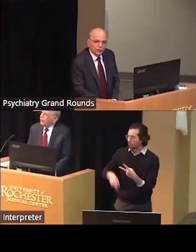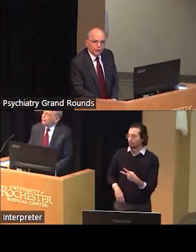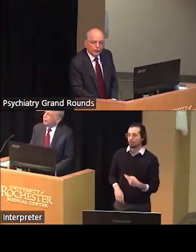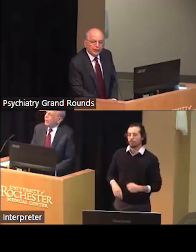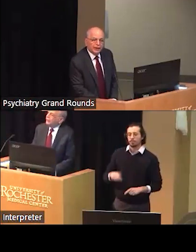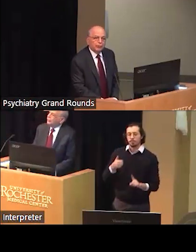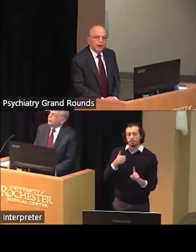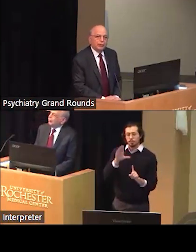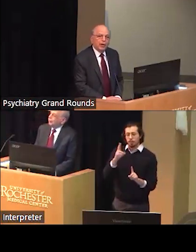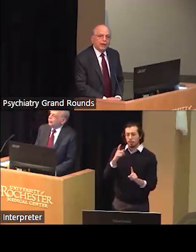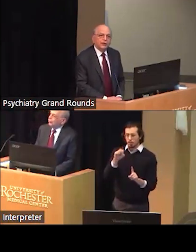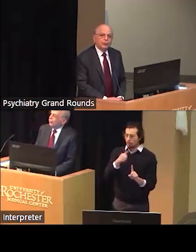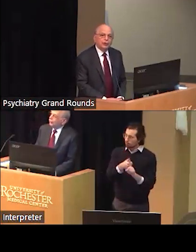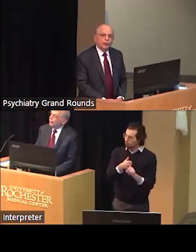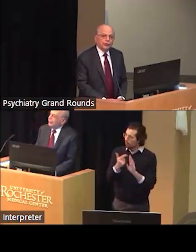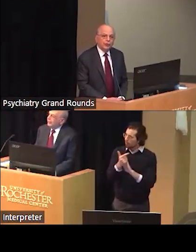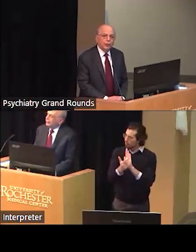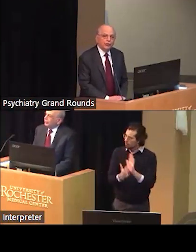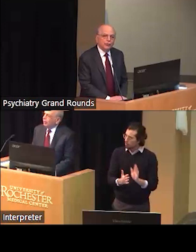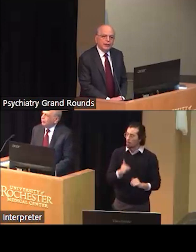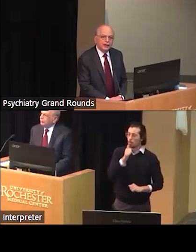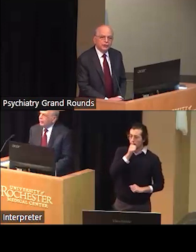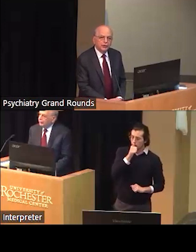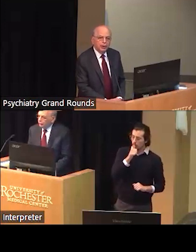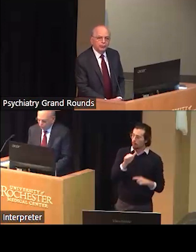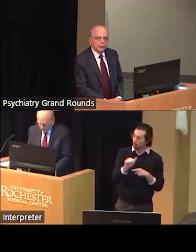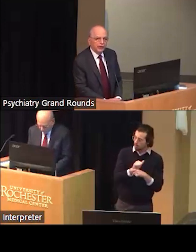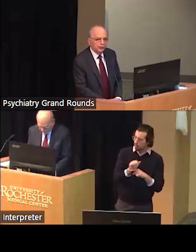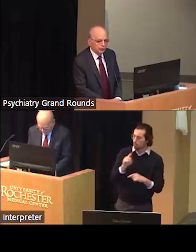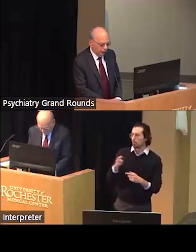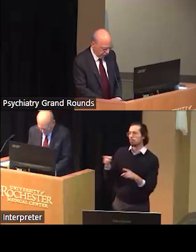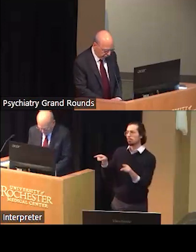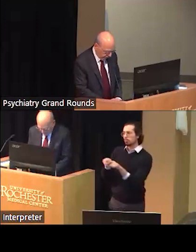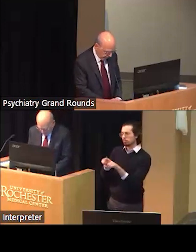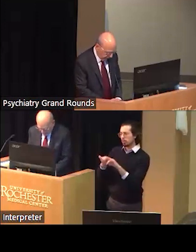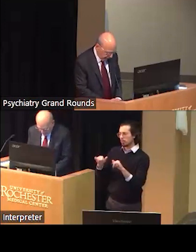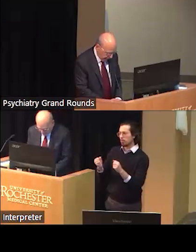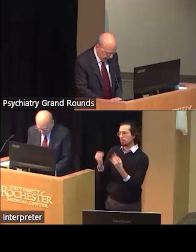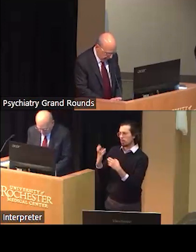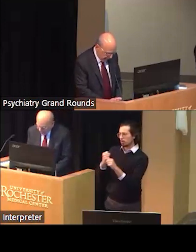Charles was an attorney in private practice, but also worked for many years in the public defender's office.